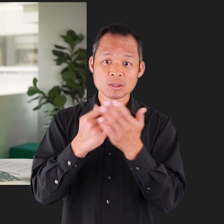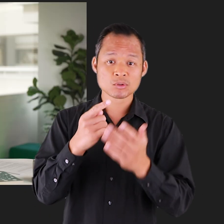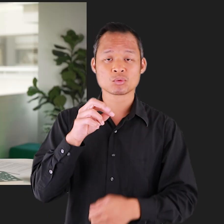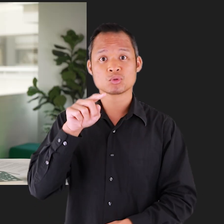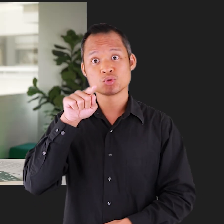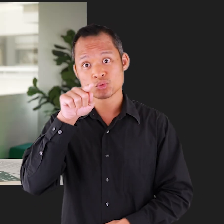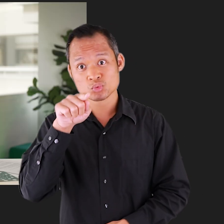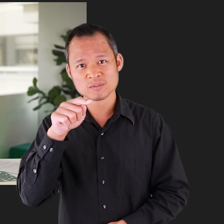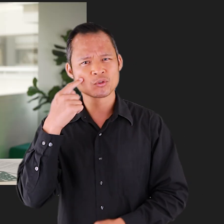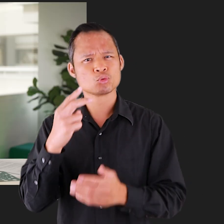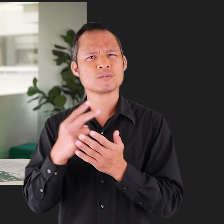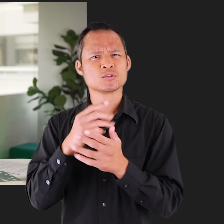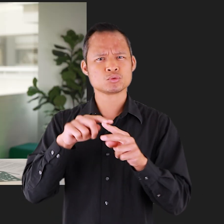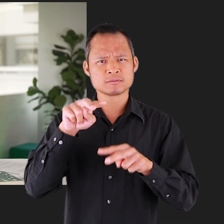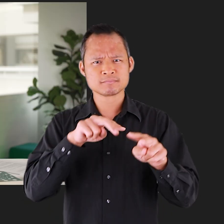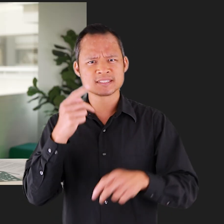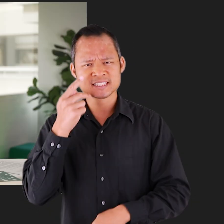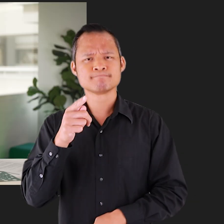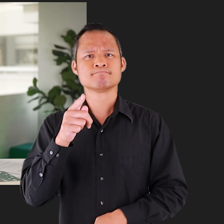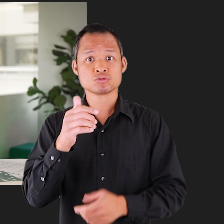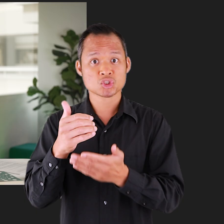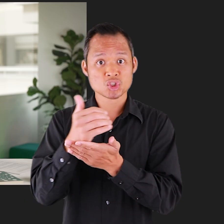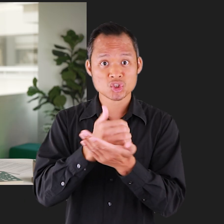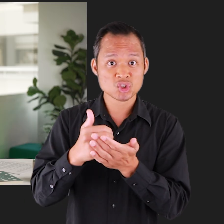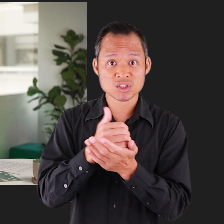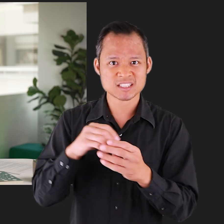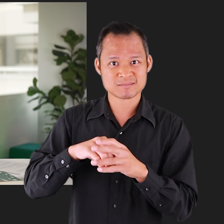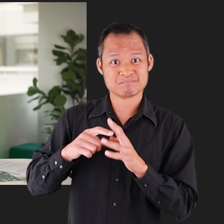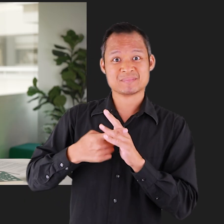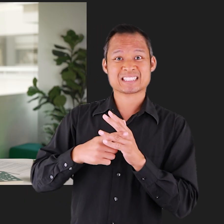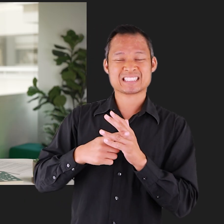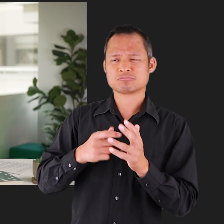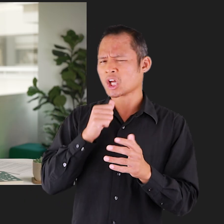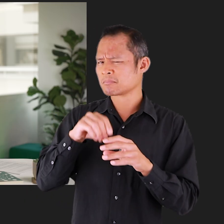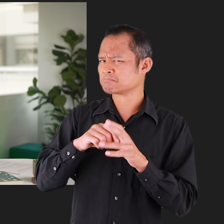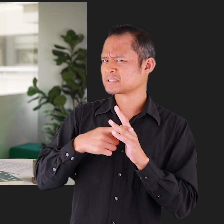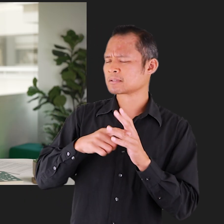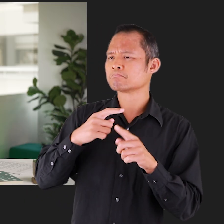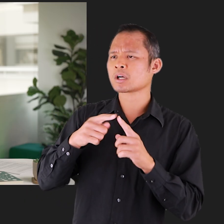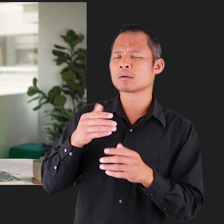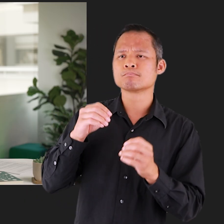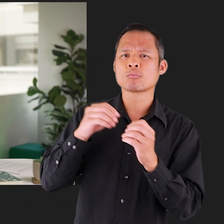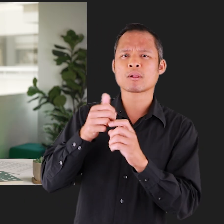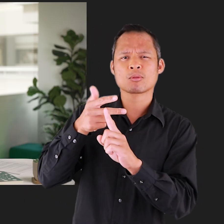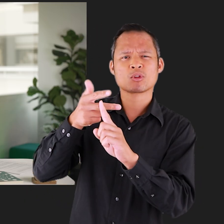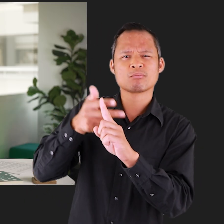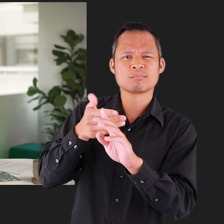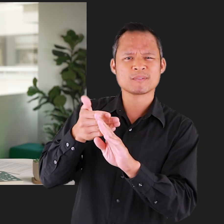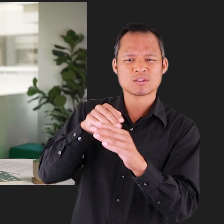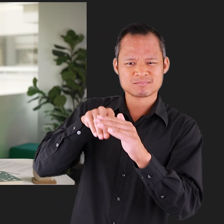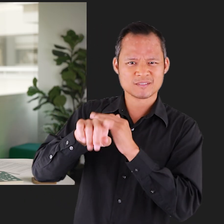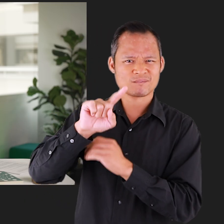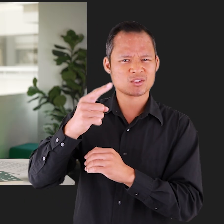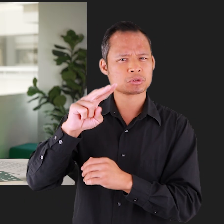show to the reader that you or someone in your business can make a living doing this. Not necessarily from the beginning, but usually within the